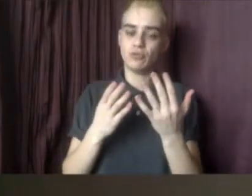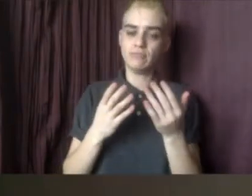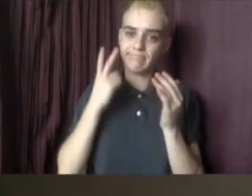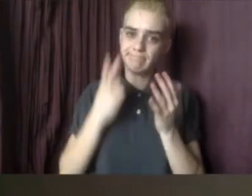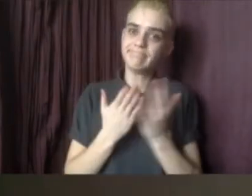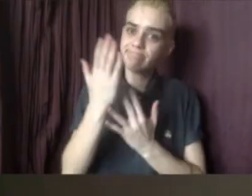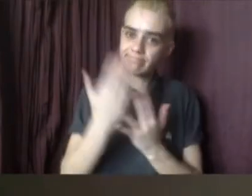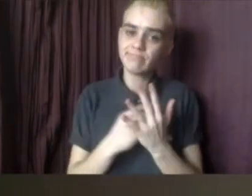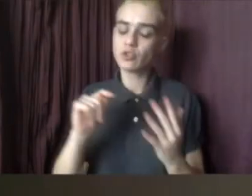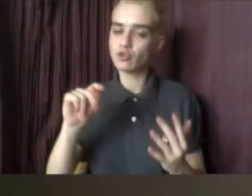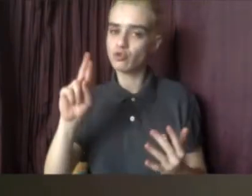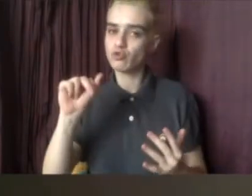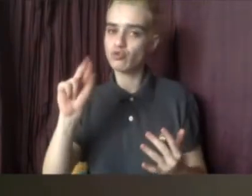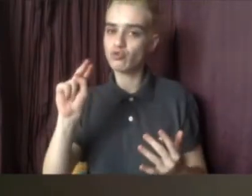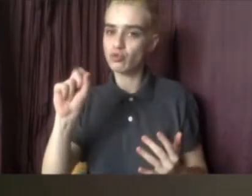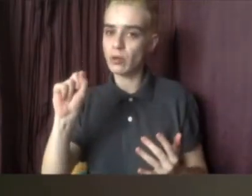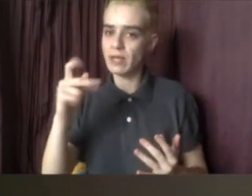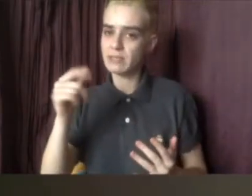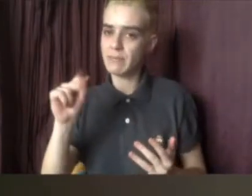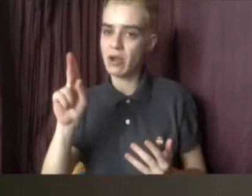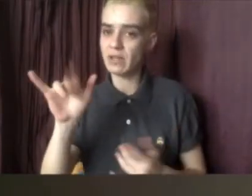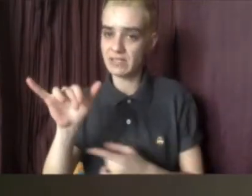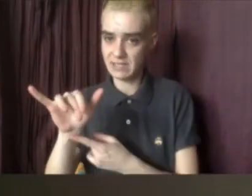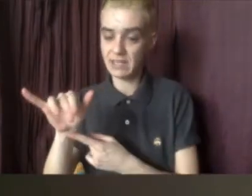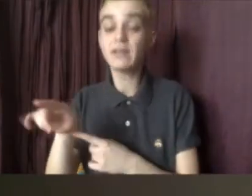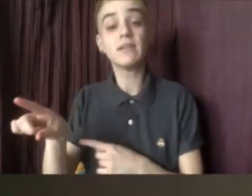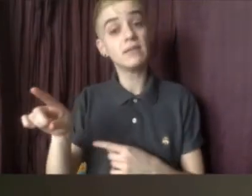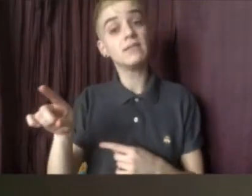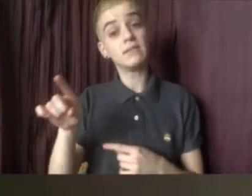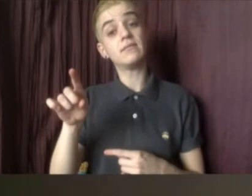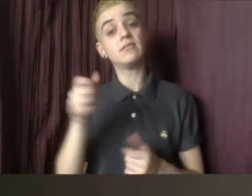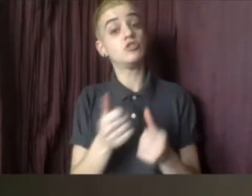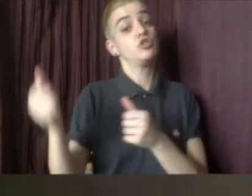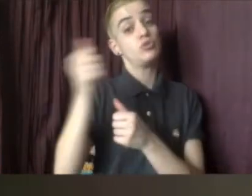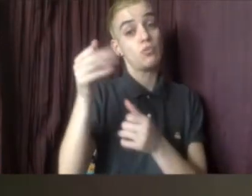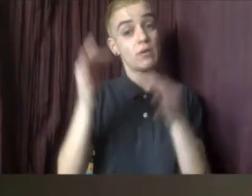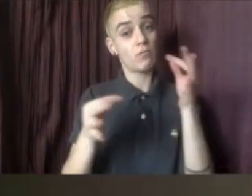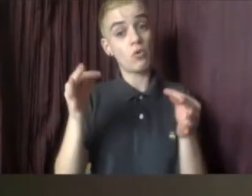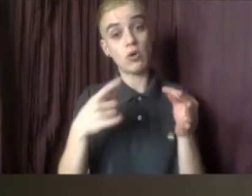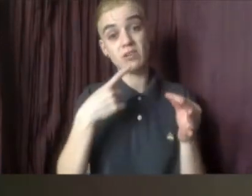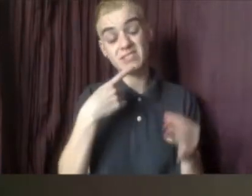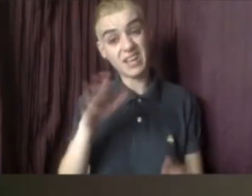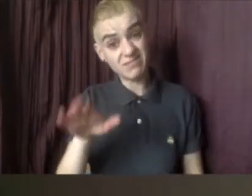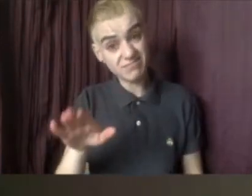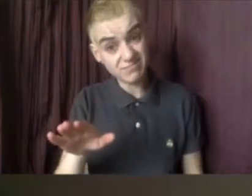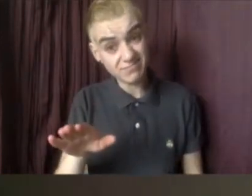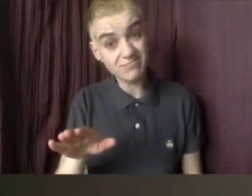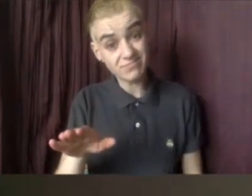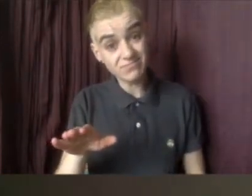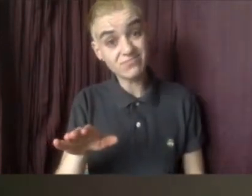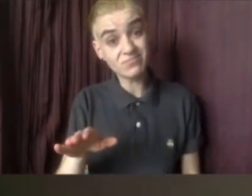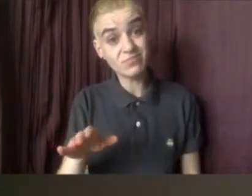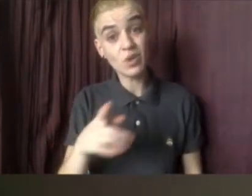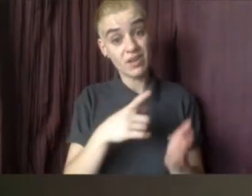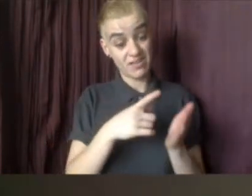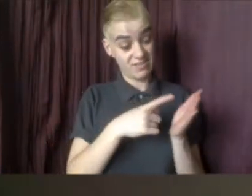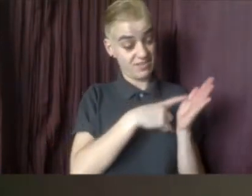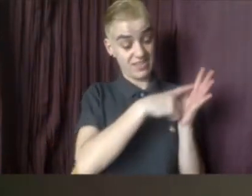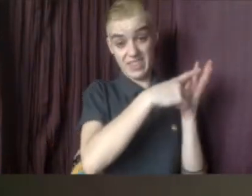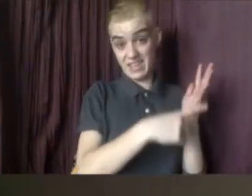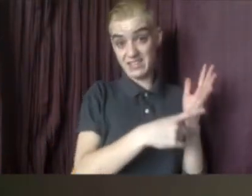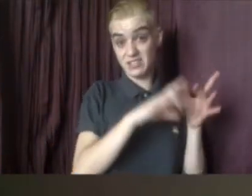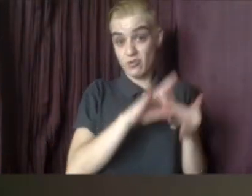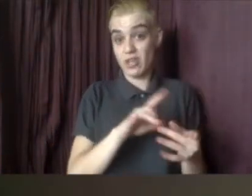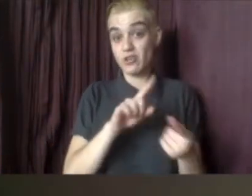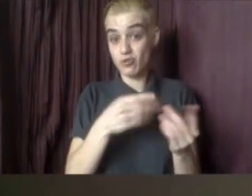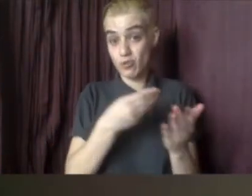system. So that to me is a key reforms in the For the People Act that are needed to help us push back on